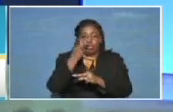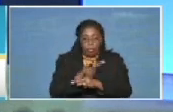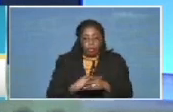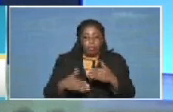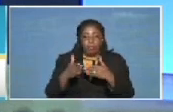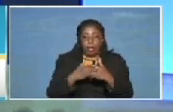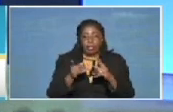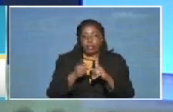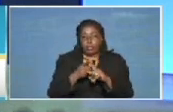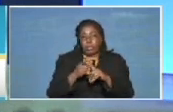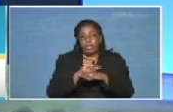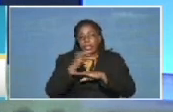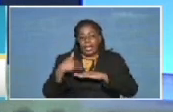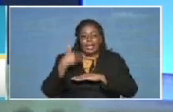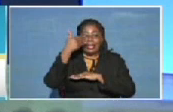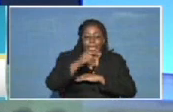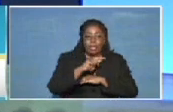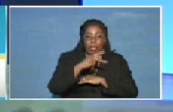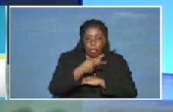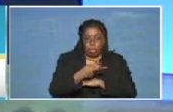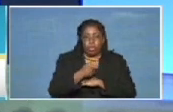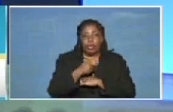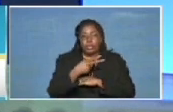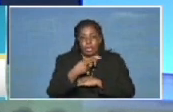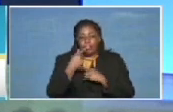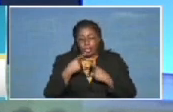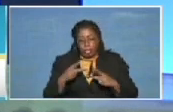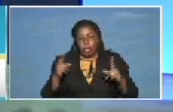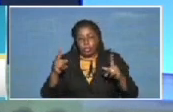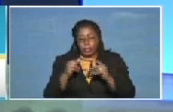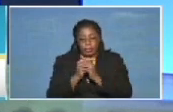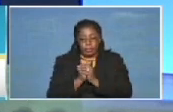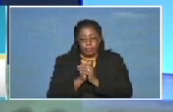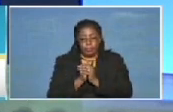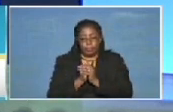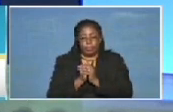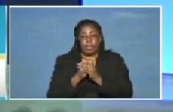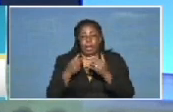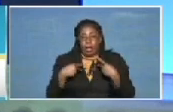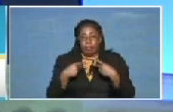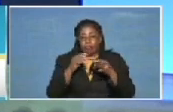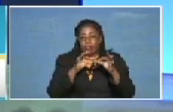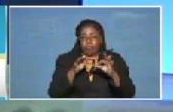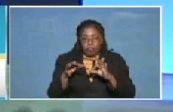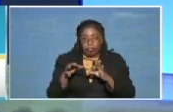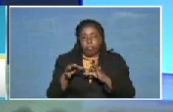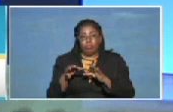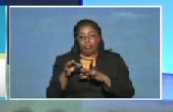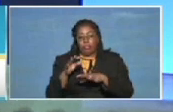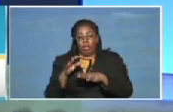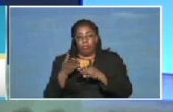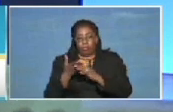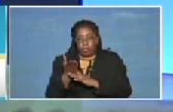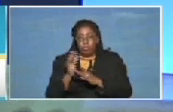to the island next Thursday to make the grand announcement, citing ongoing infrastructural upgrades taking place on Cat